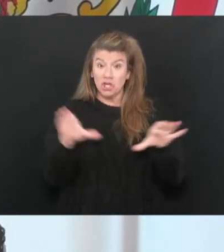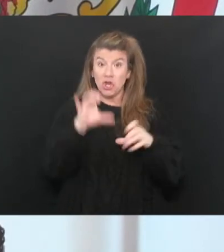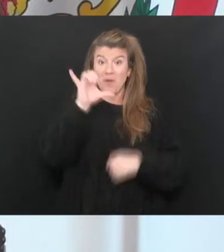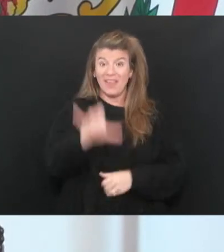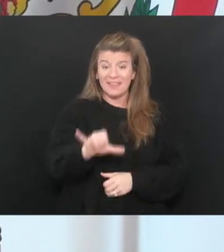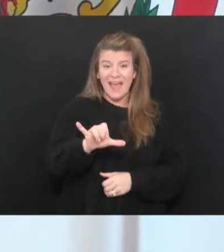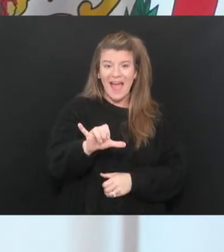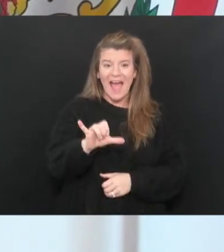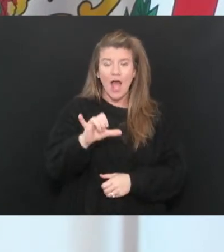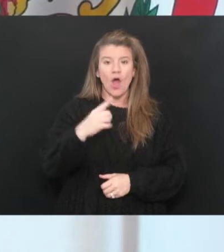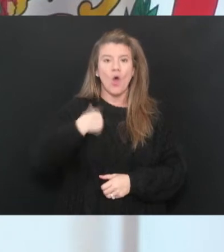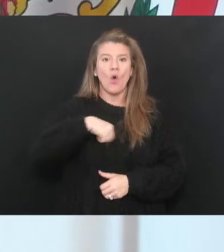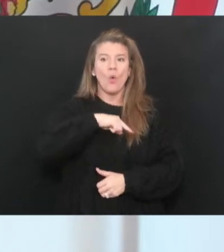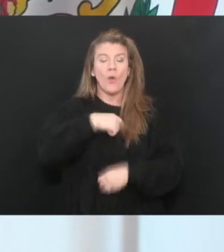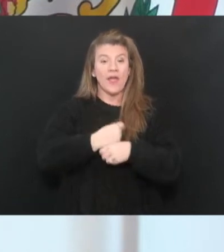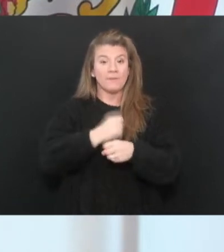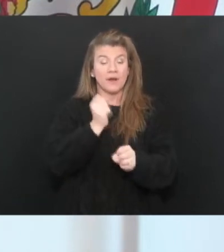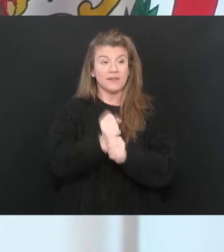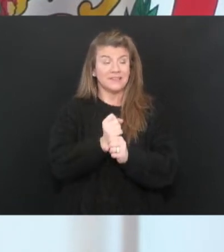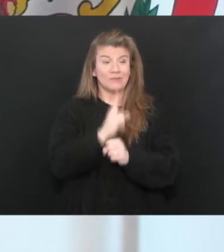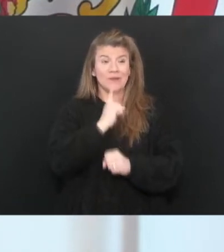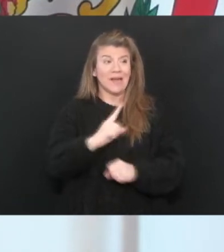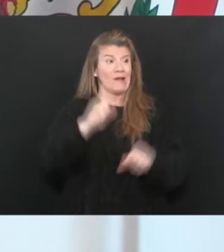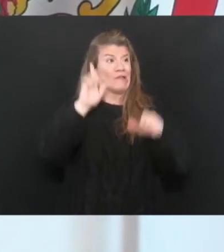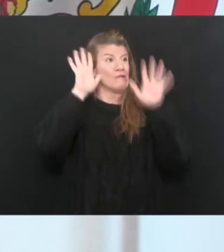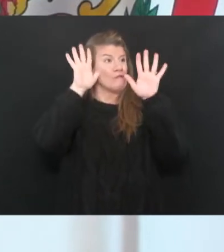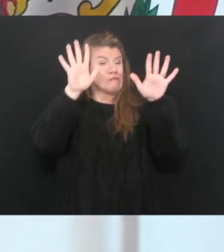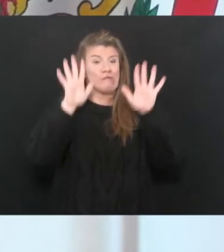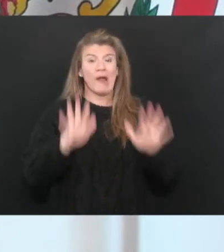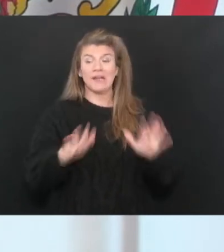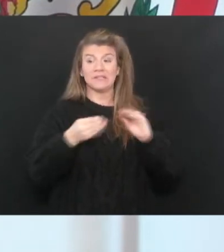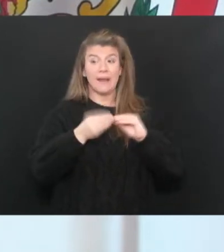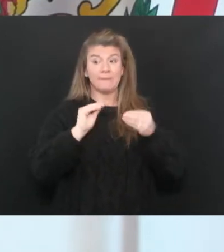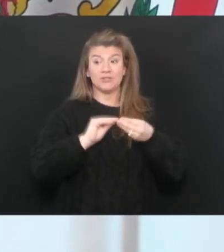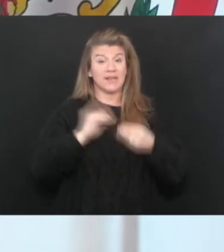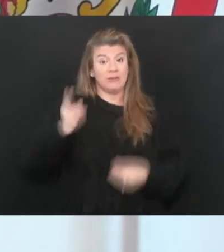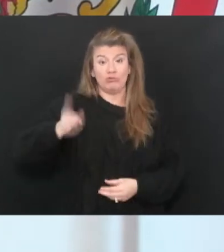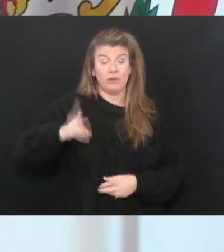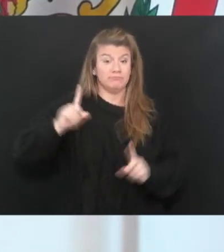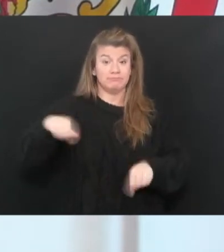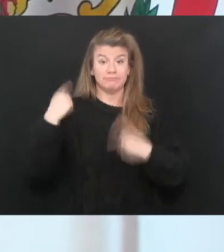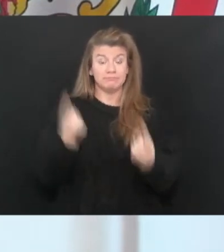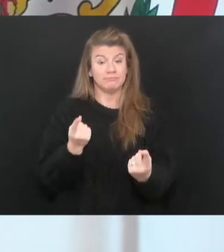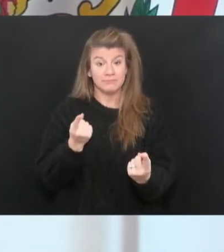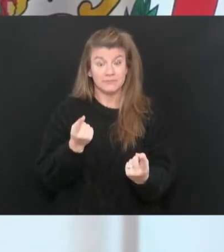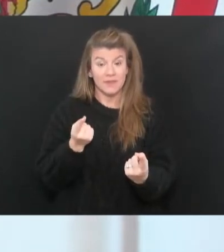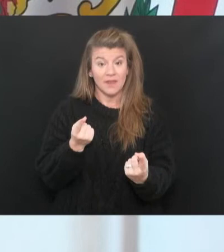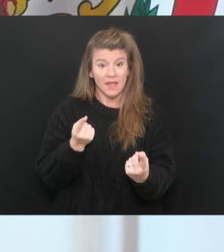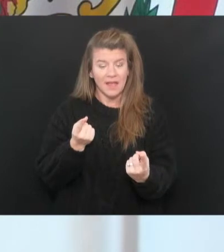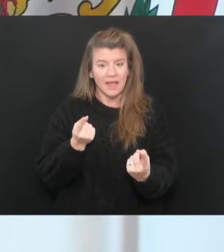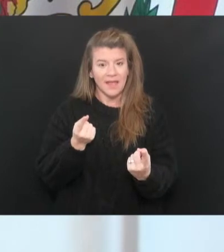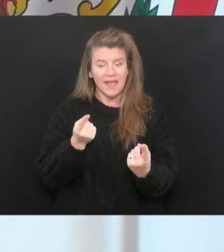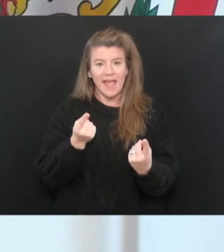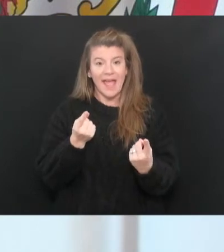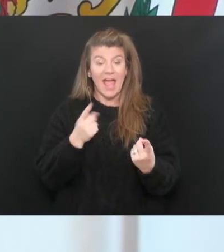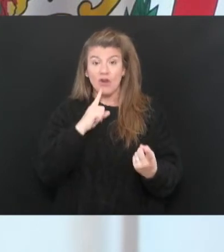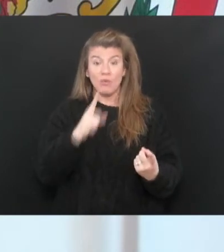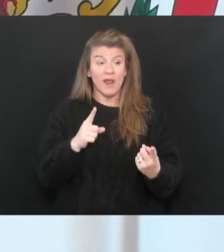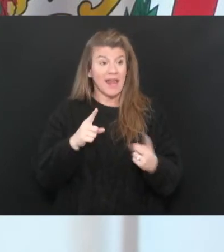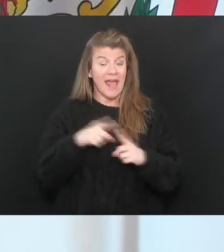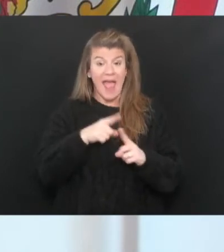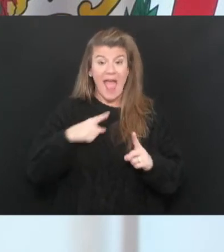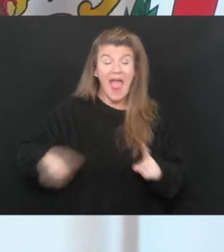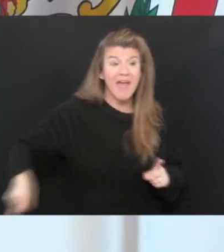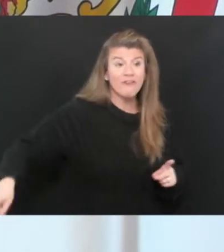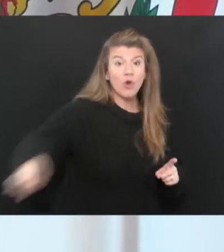we produced the greatest numbers in the history of all time. And everybody was just